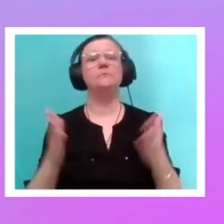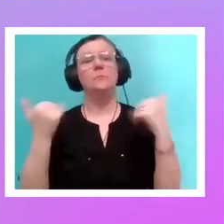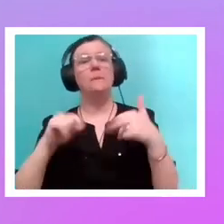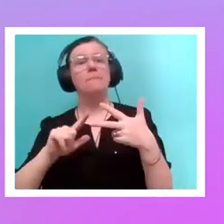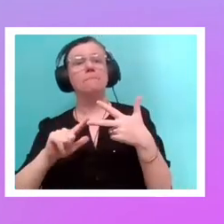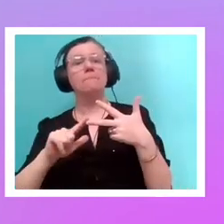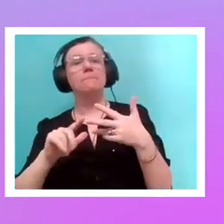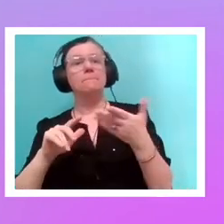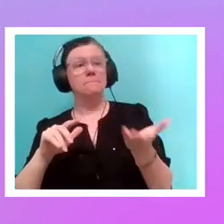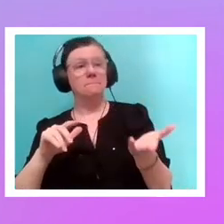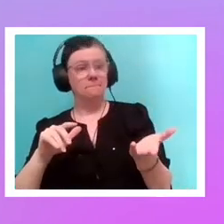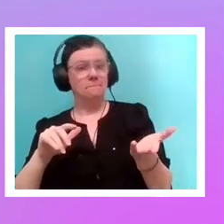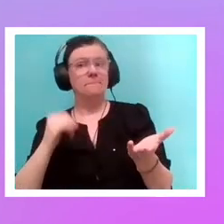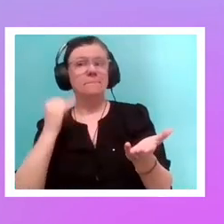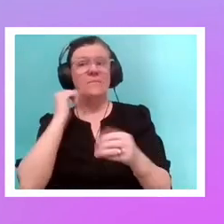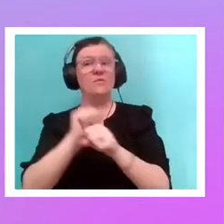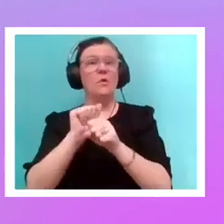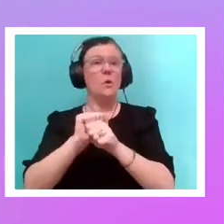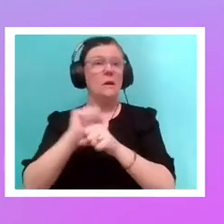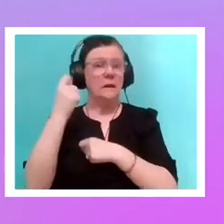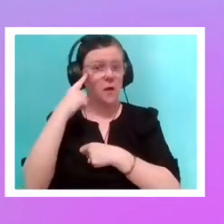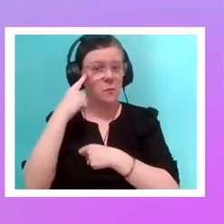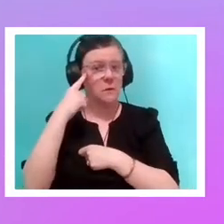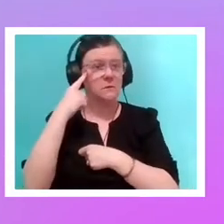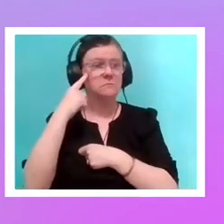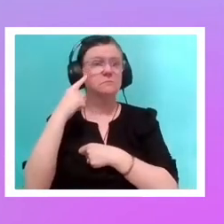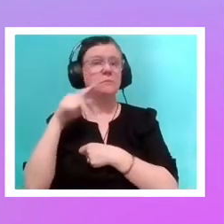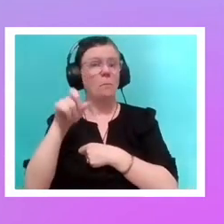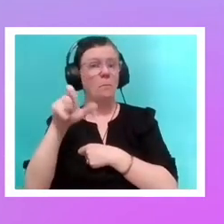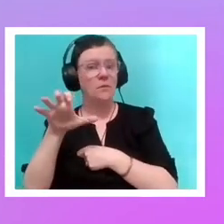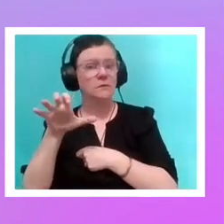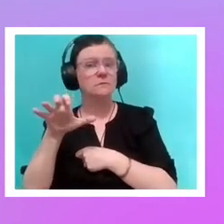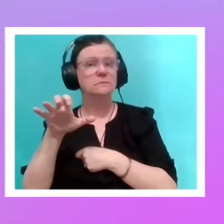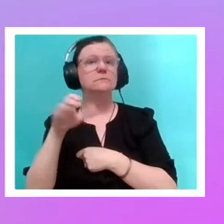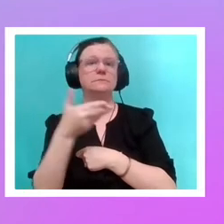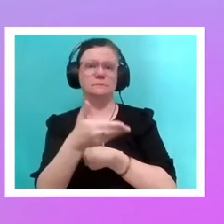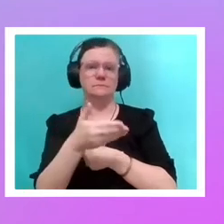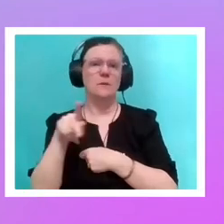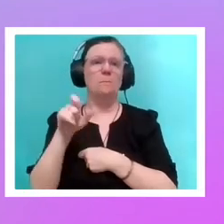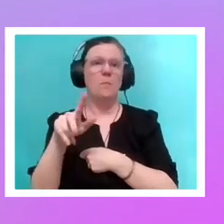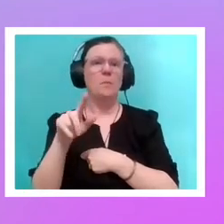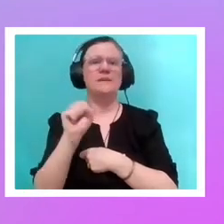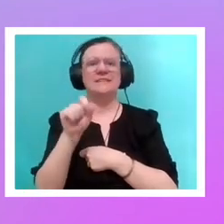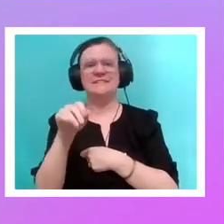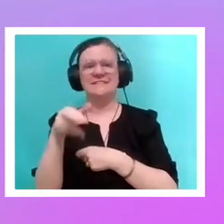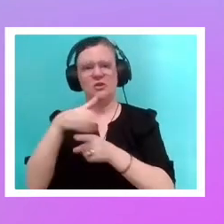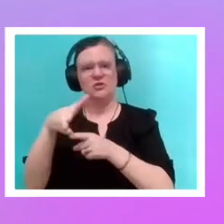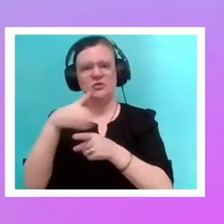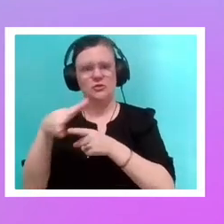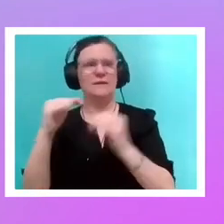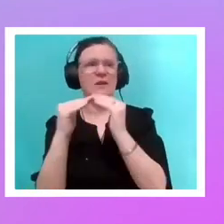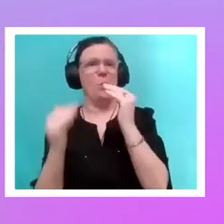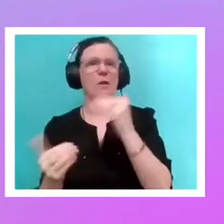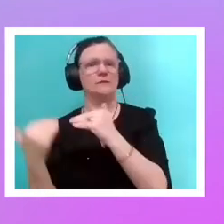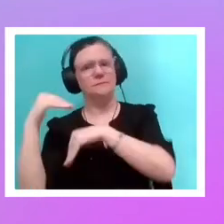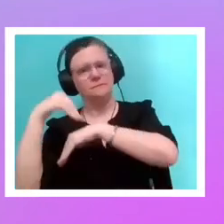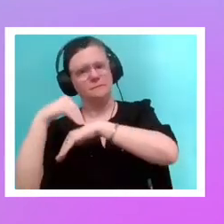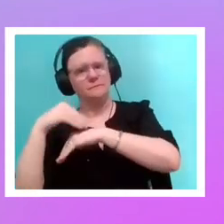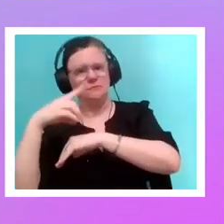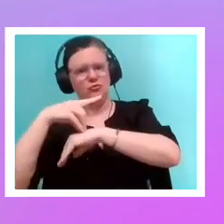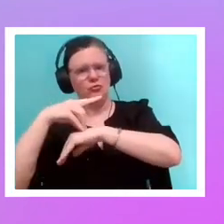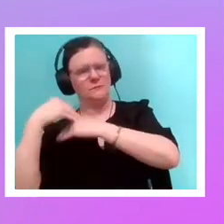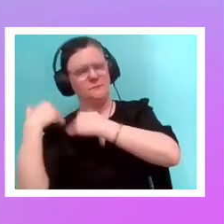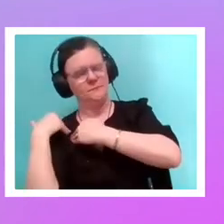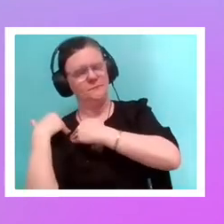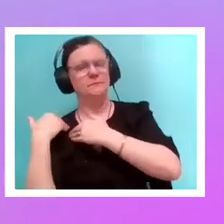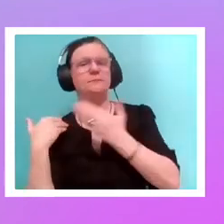For those of us working in the public sector, there is also something called the Public Sector Equality Duty. In the Equality Act 2010,